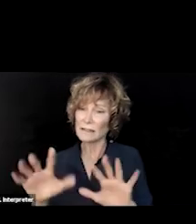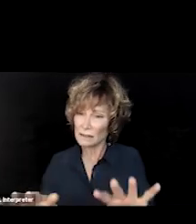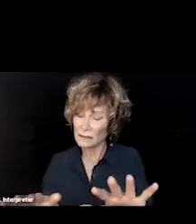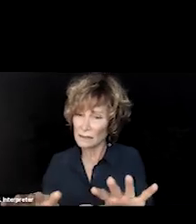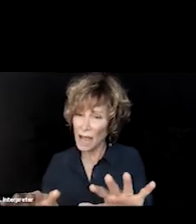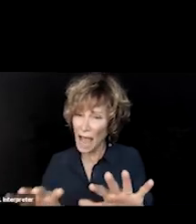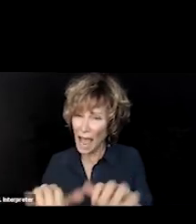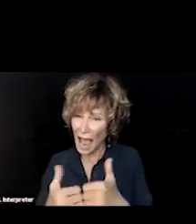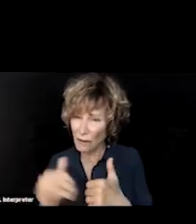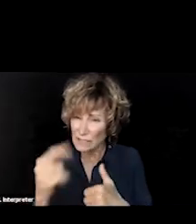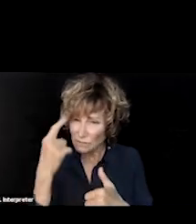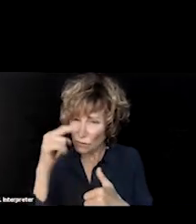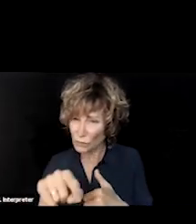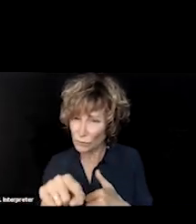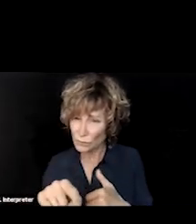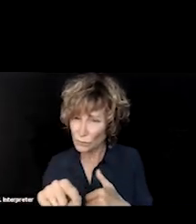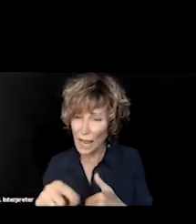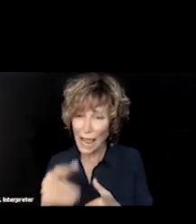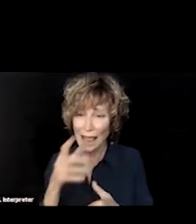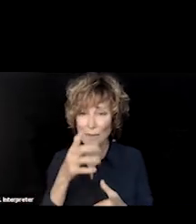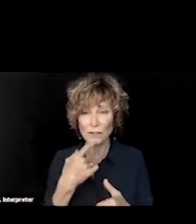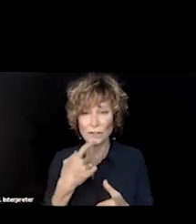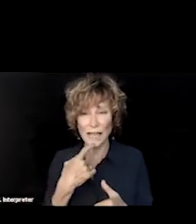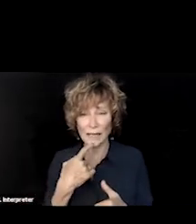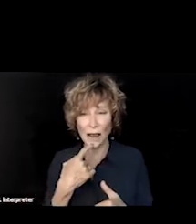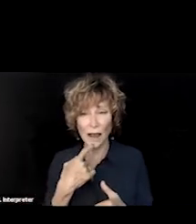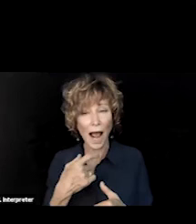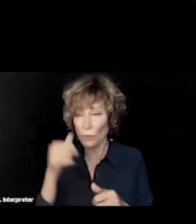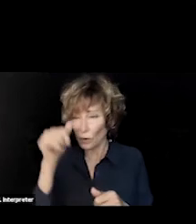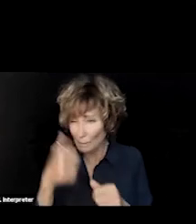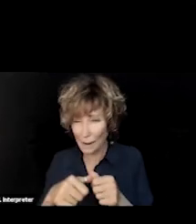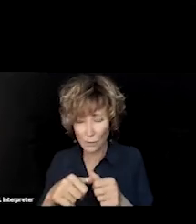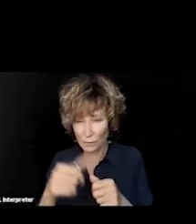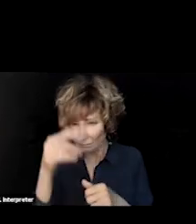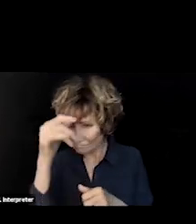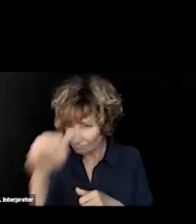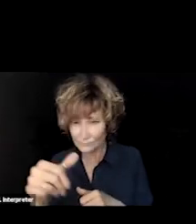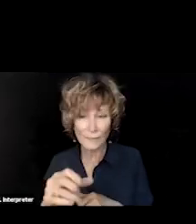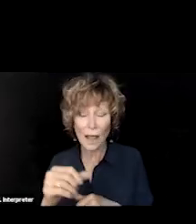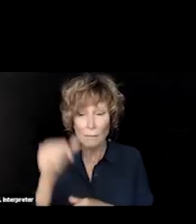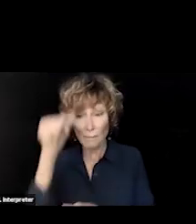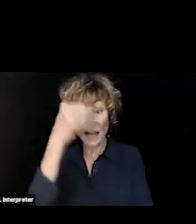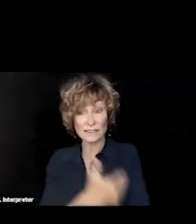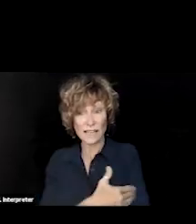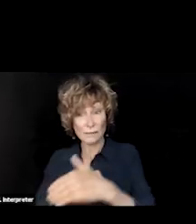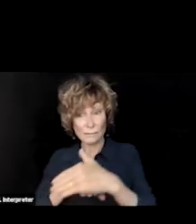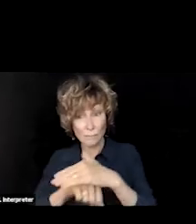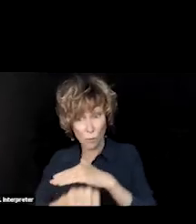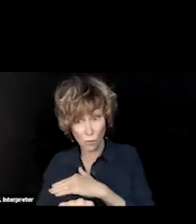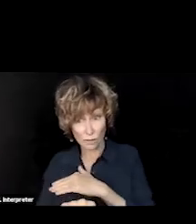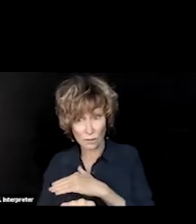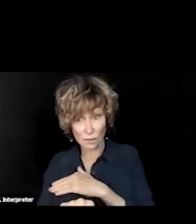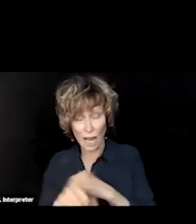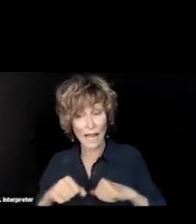how is this for you? And she said something I've never forgotten. She said, when my son was born, I gave up